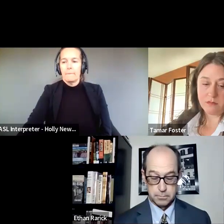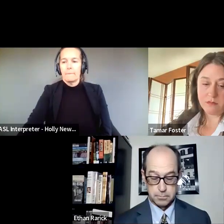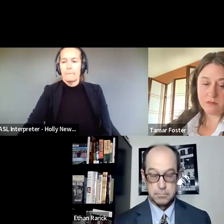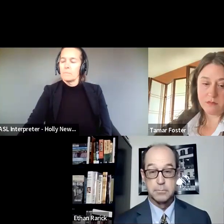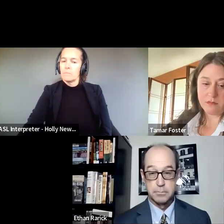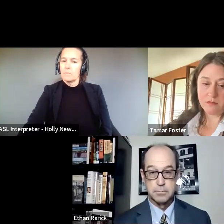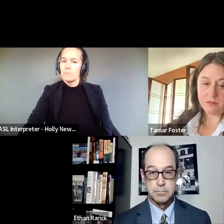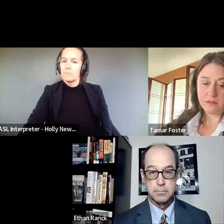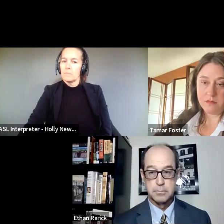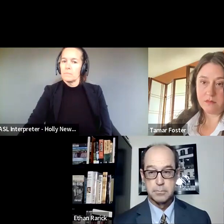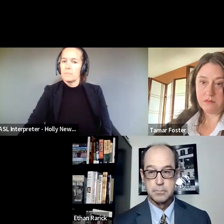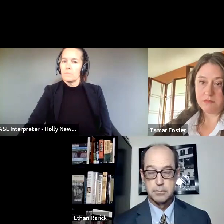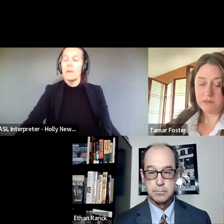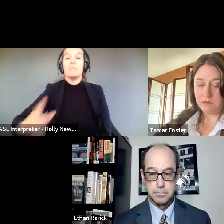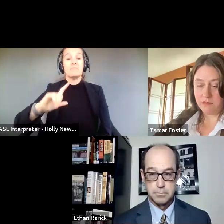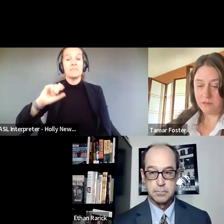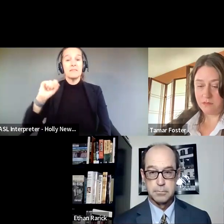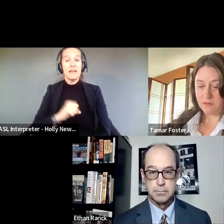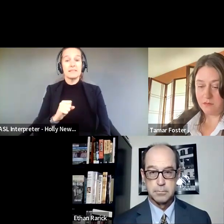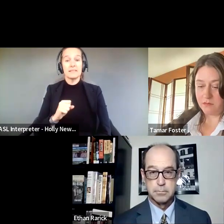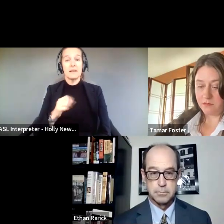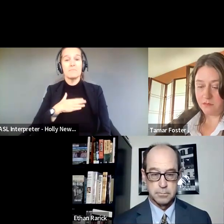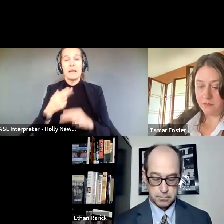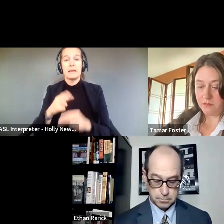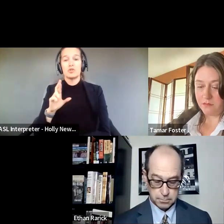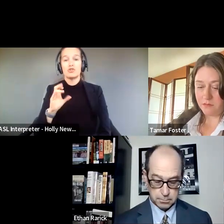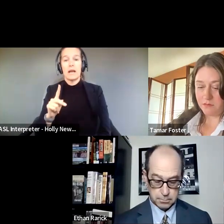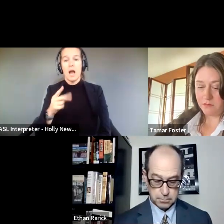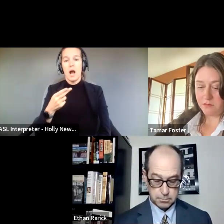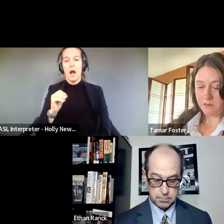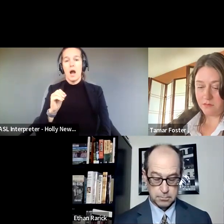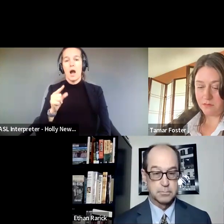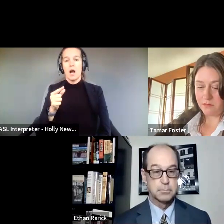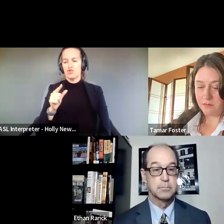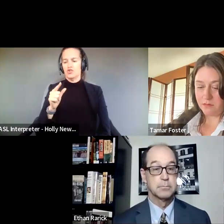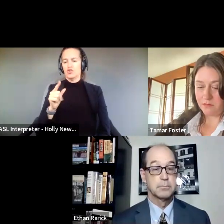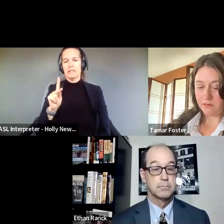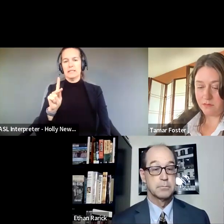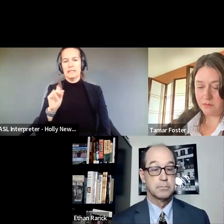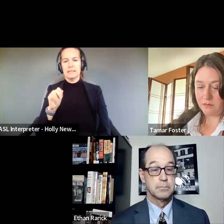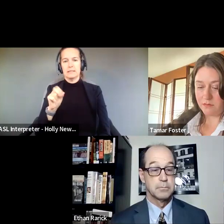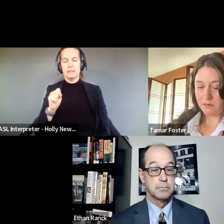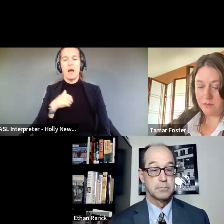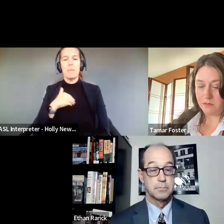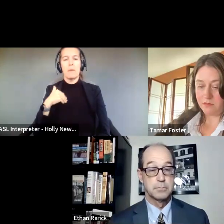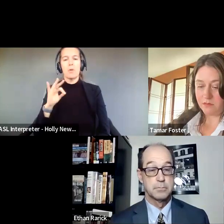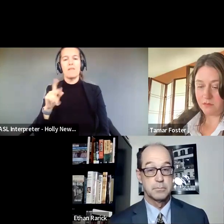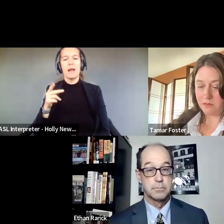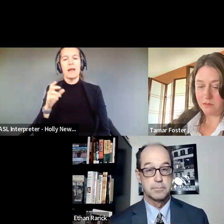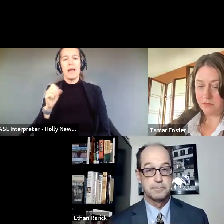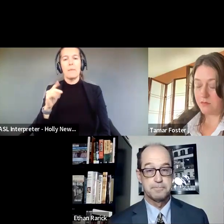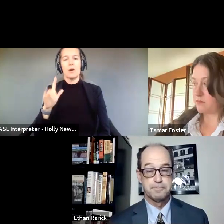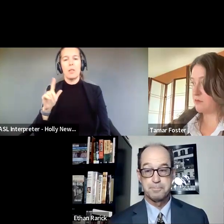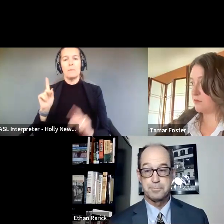Zoom. Yes, my name is Rick Hodgkins. I am a member of Capital People First, also a member